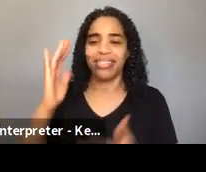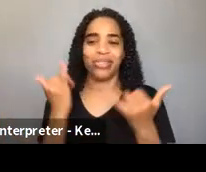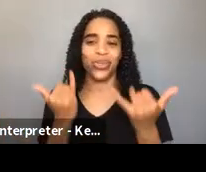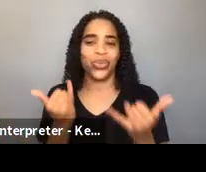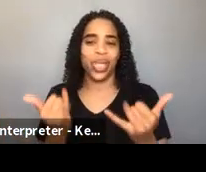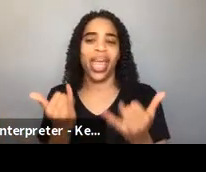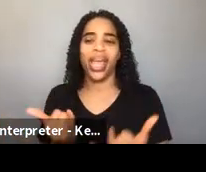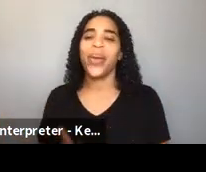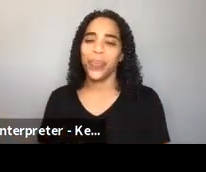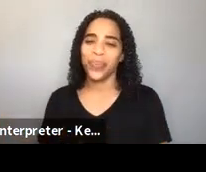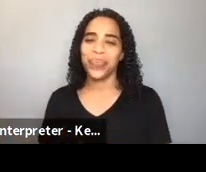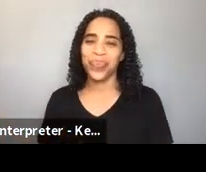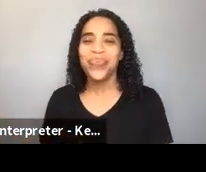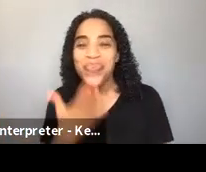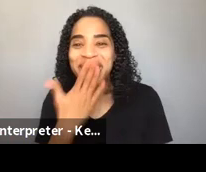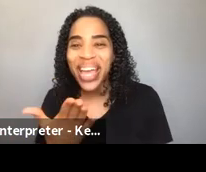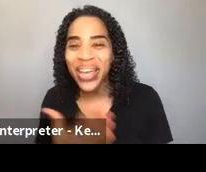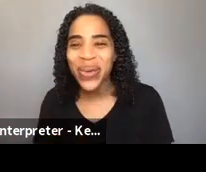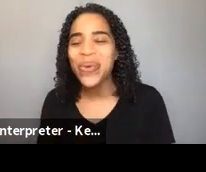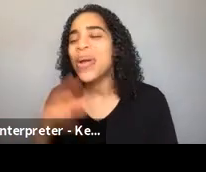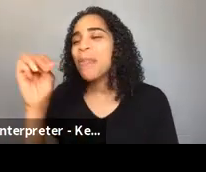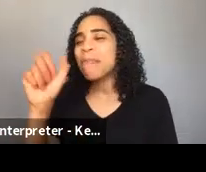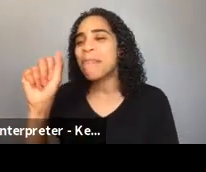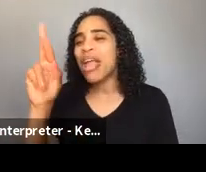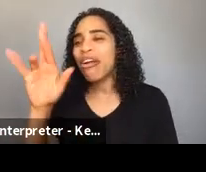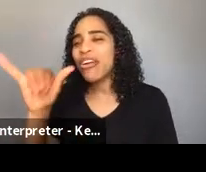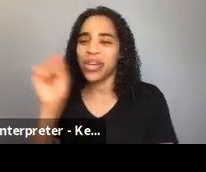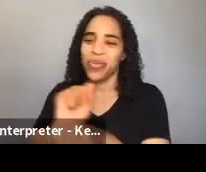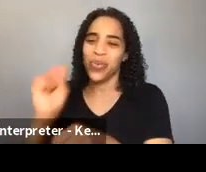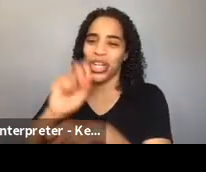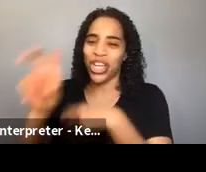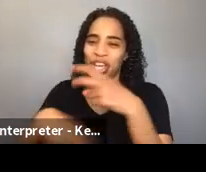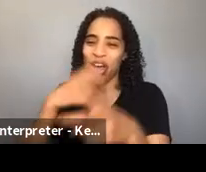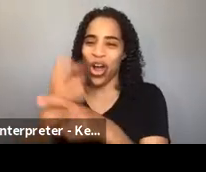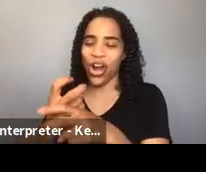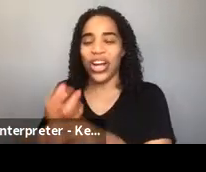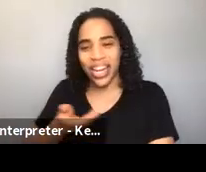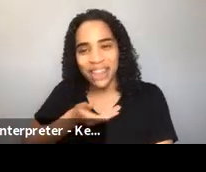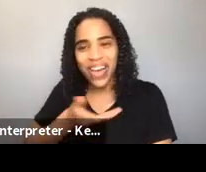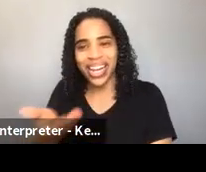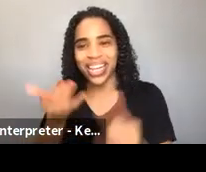with you all today. So thank you, Mary, for all of your work at pulling us together.